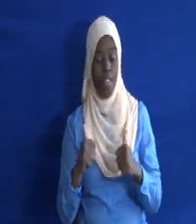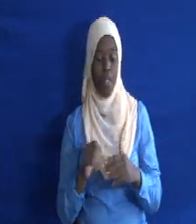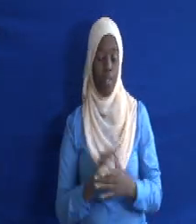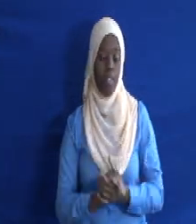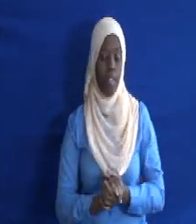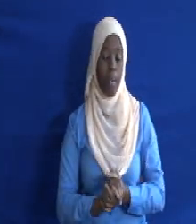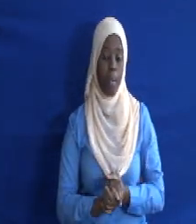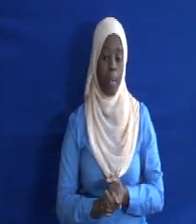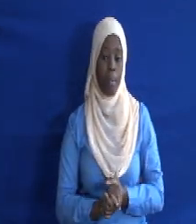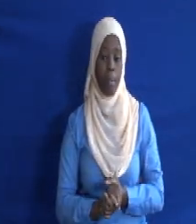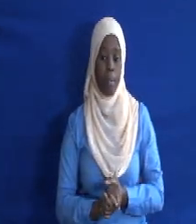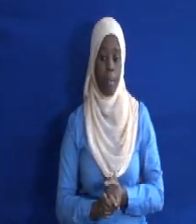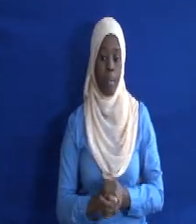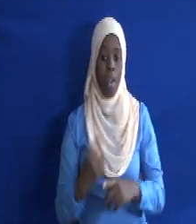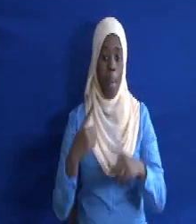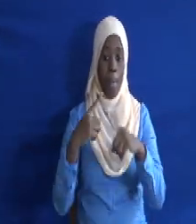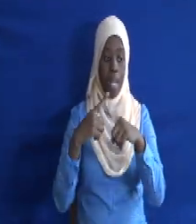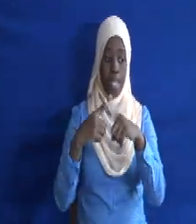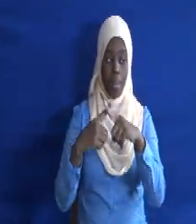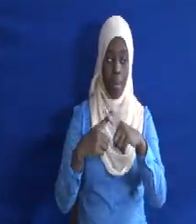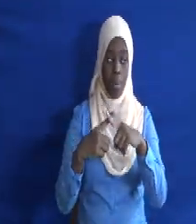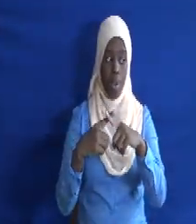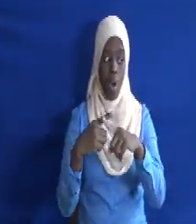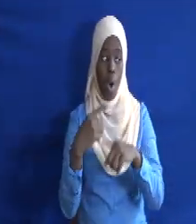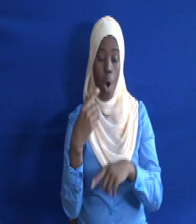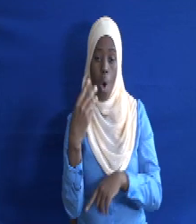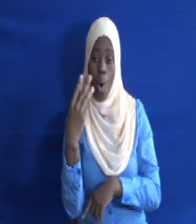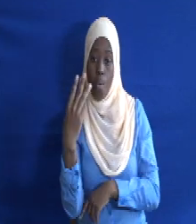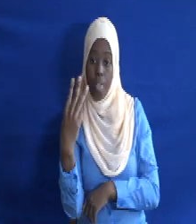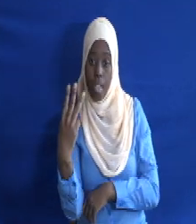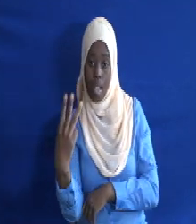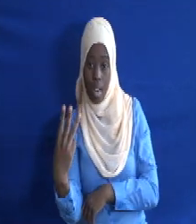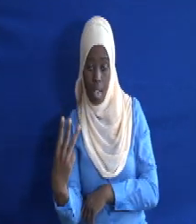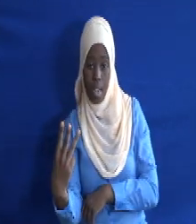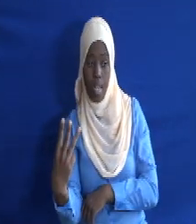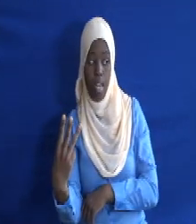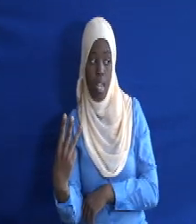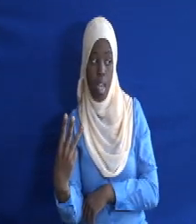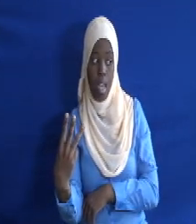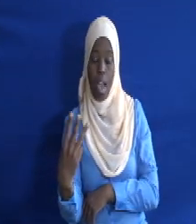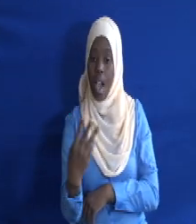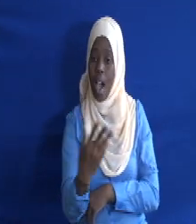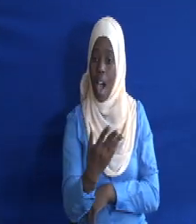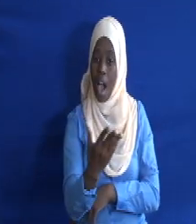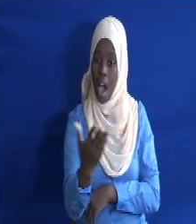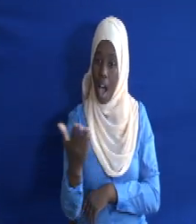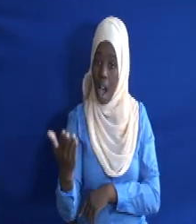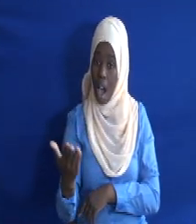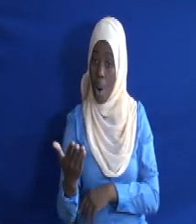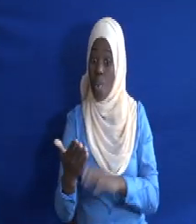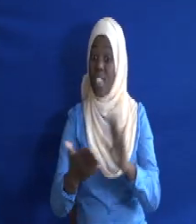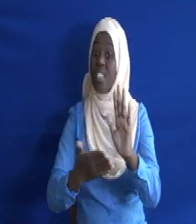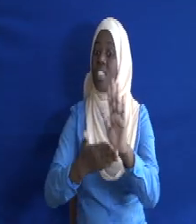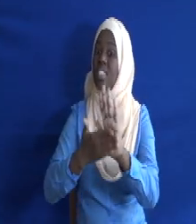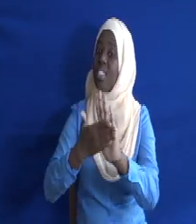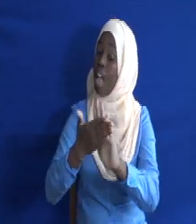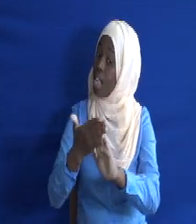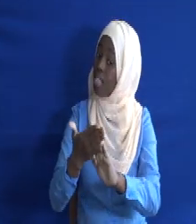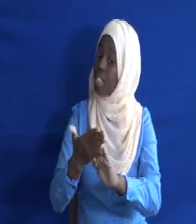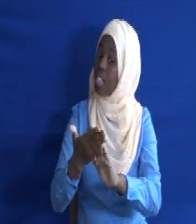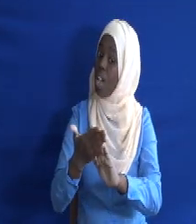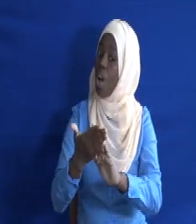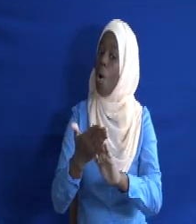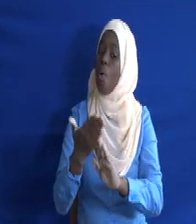Very good. The multiples of 3 less than 31 are, we start with